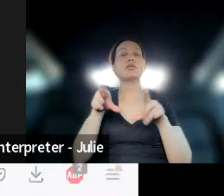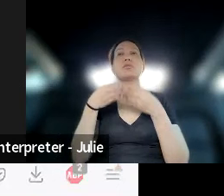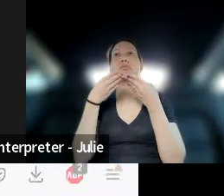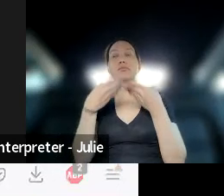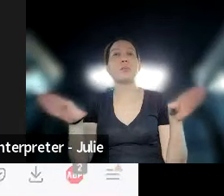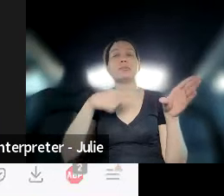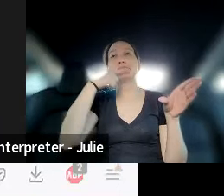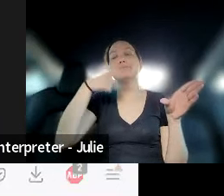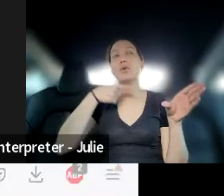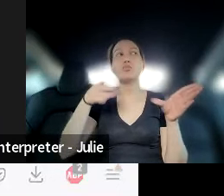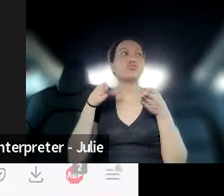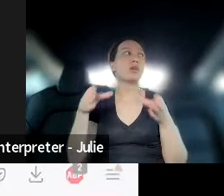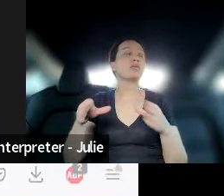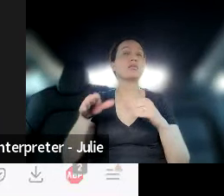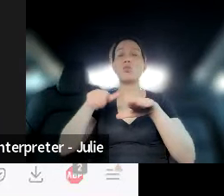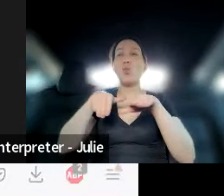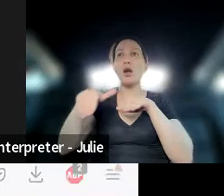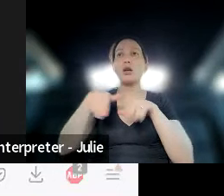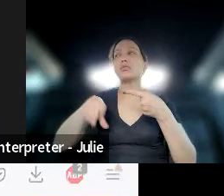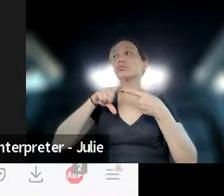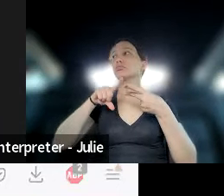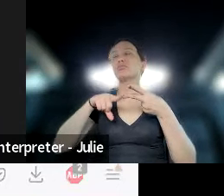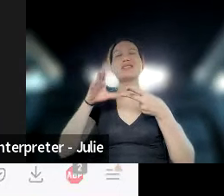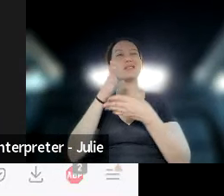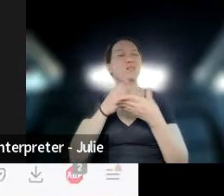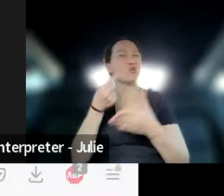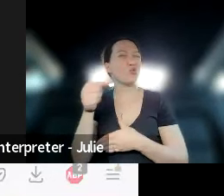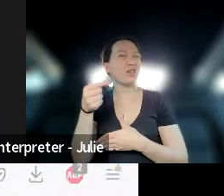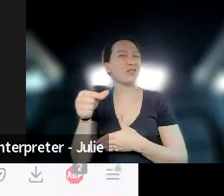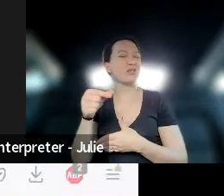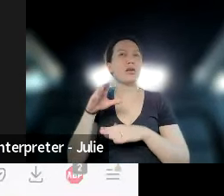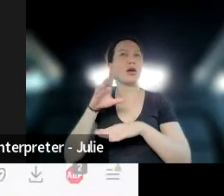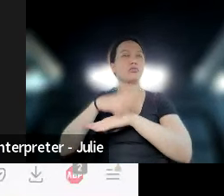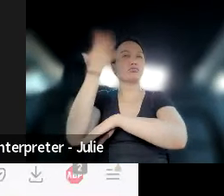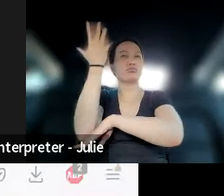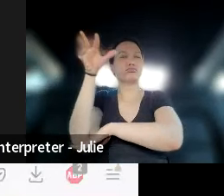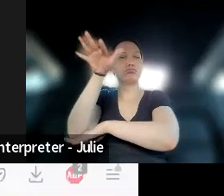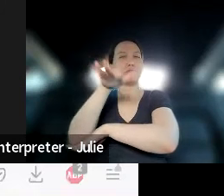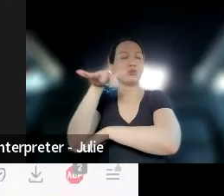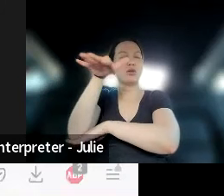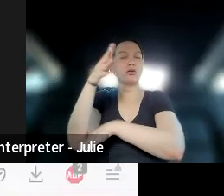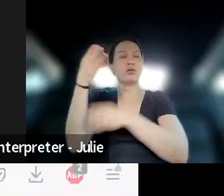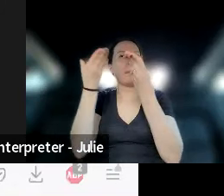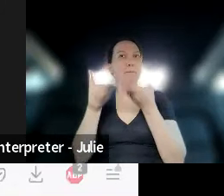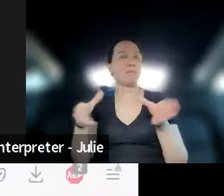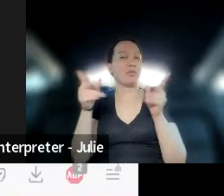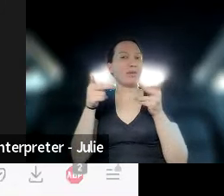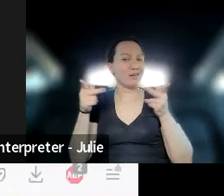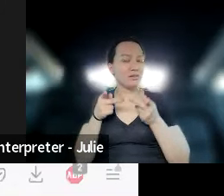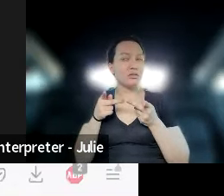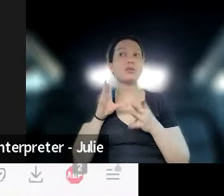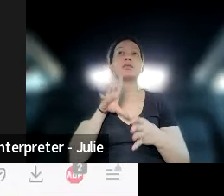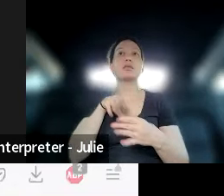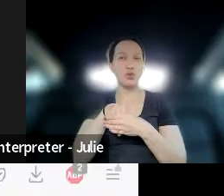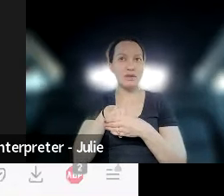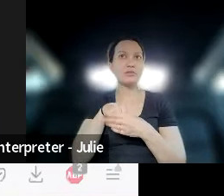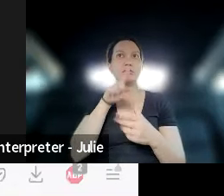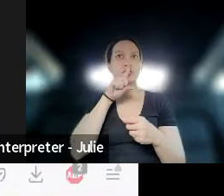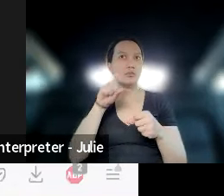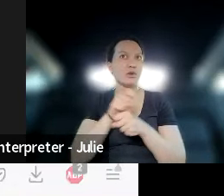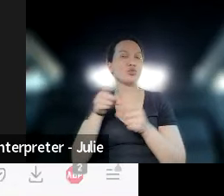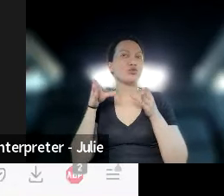sidewalks. It would include some of that green area that's on the Arboretum side that is public space. And it includes the actual street